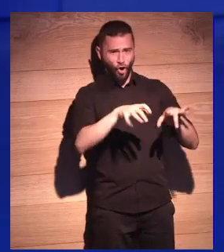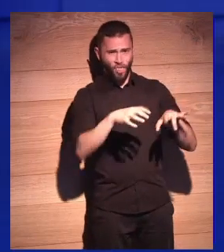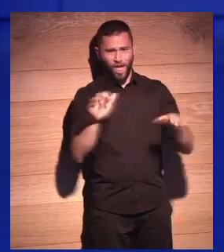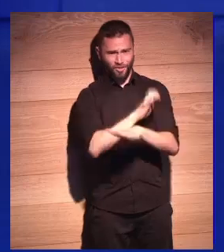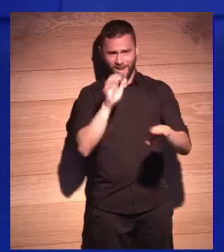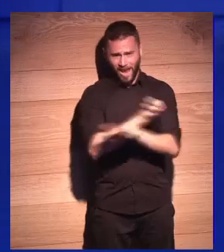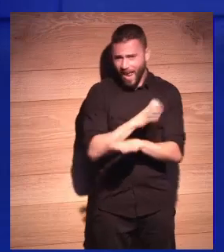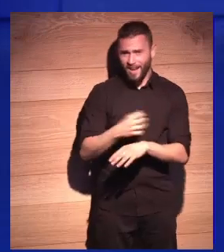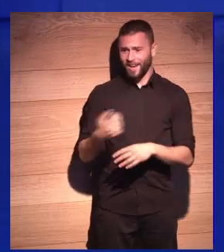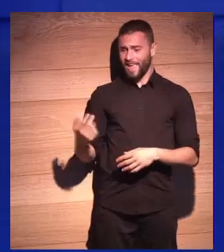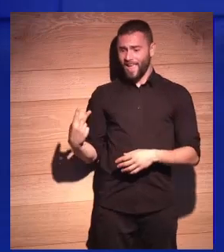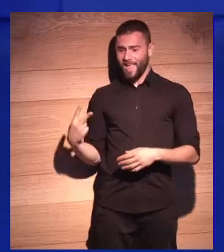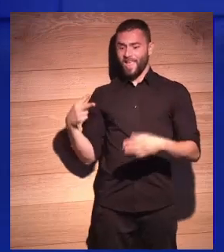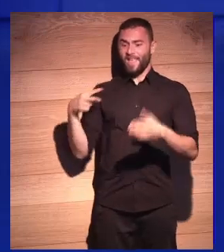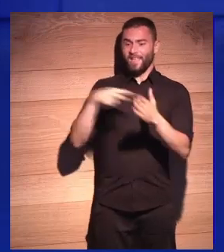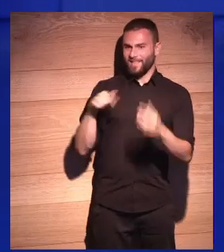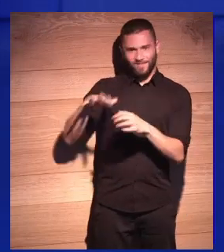separately.